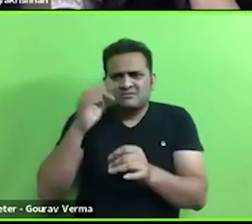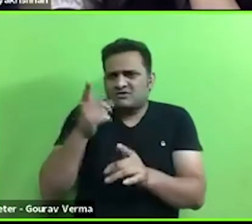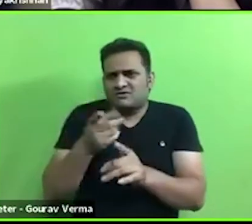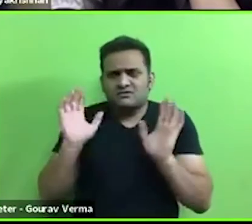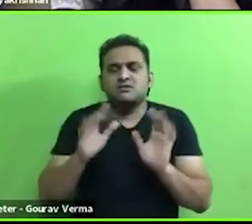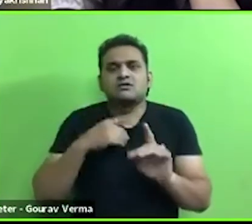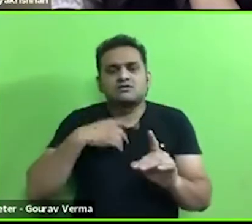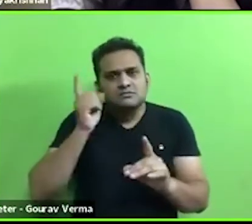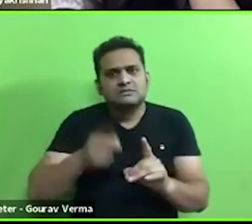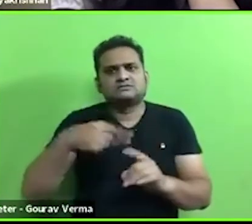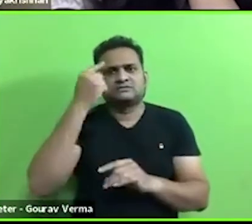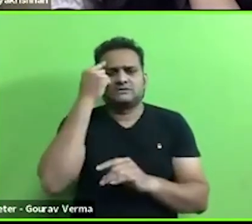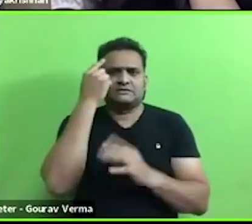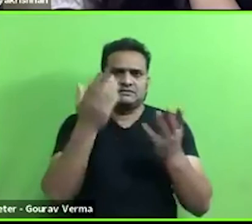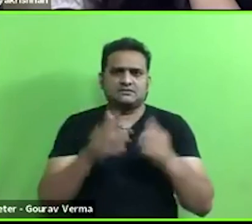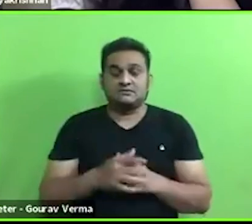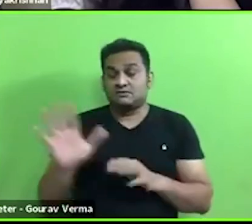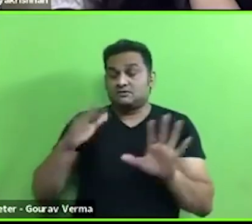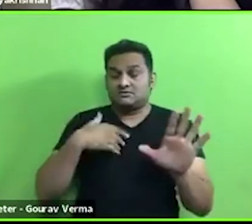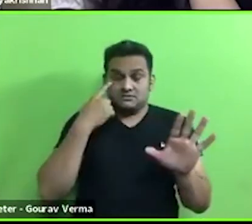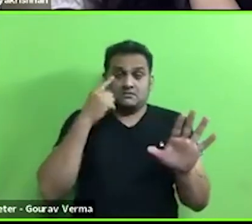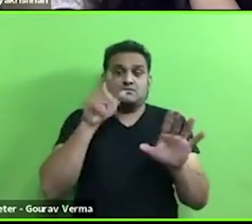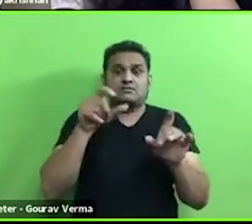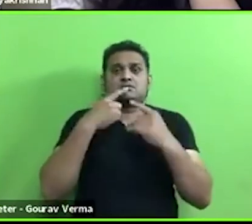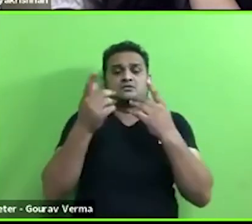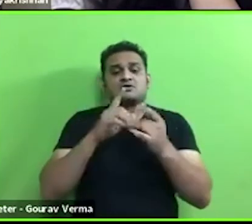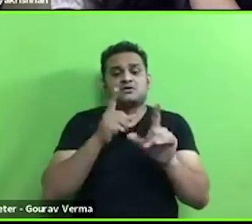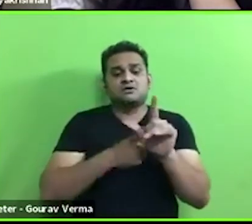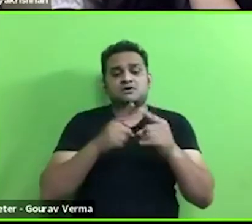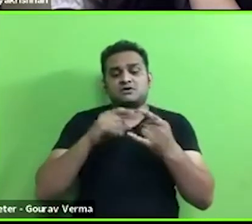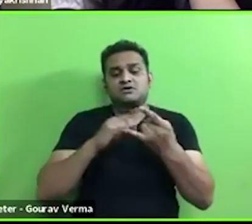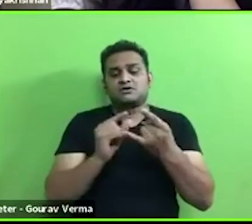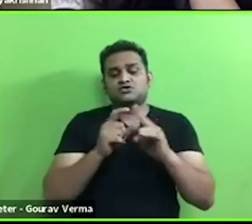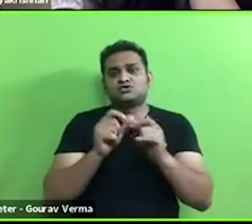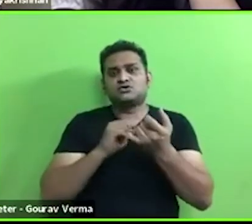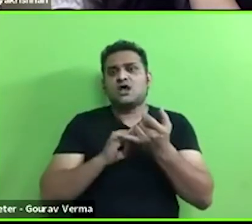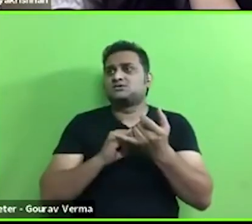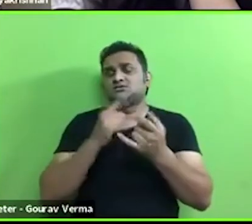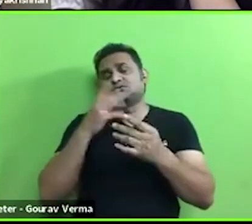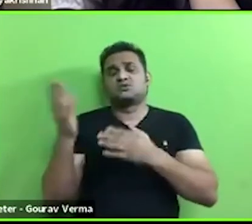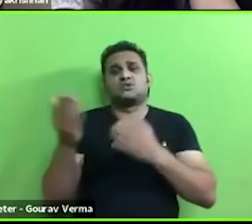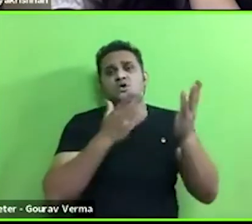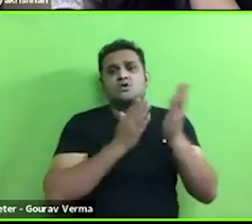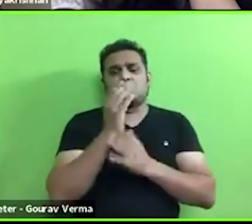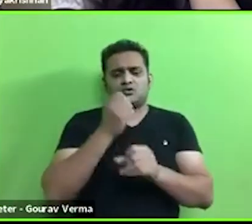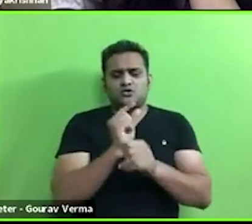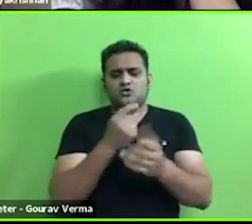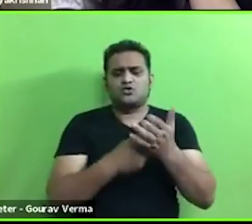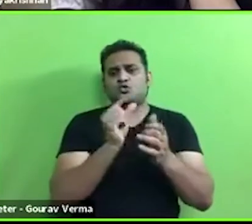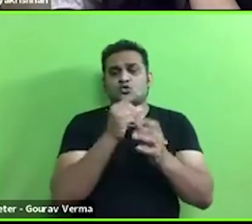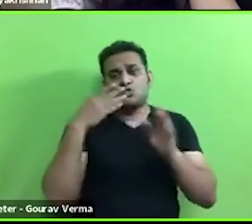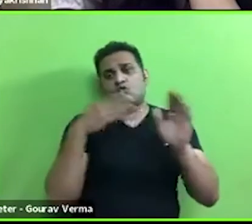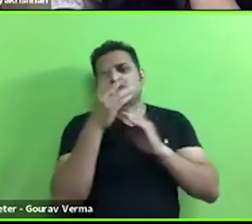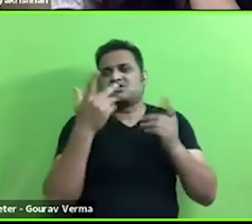should think about deeply. I mean, I hear people saying Yesudas always goes to Guruvayur. Why do I care a damn whether he goes to Guruvayur or not? Why